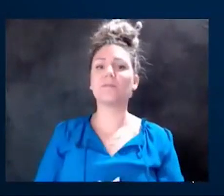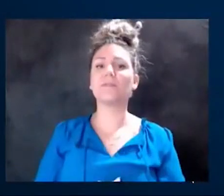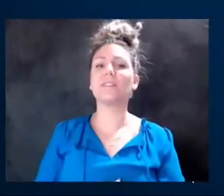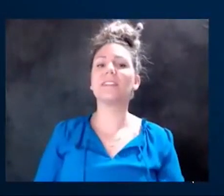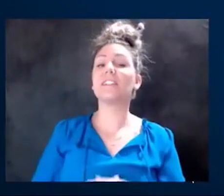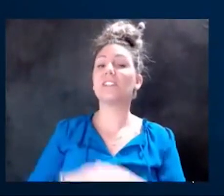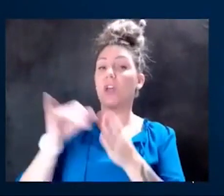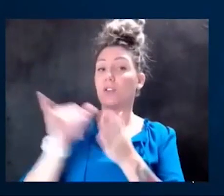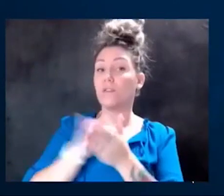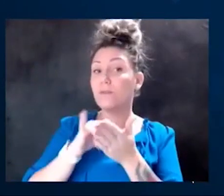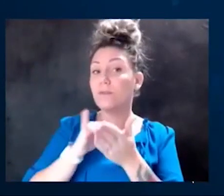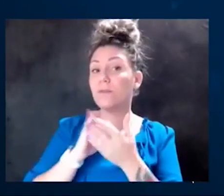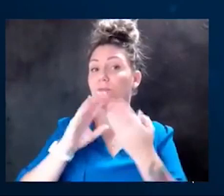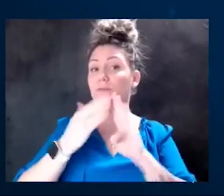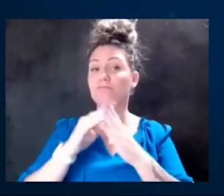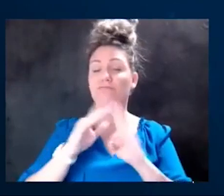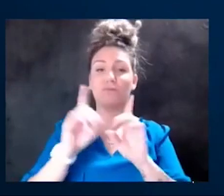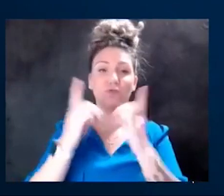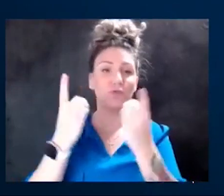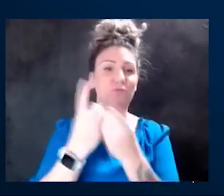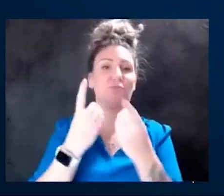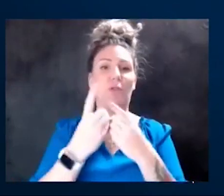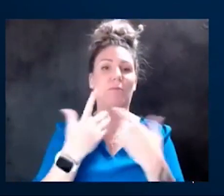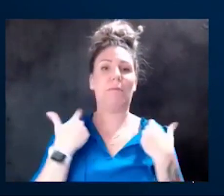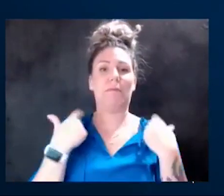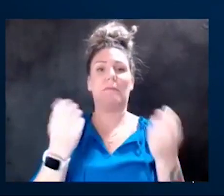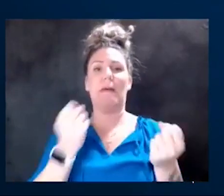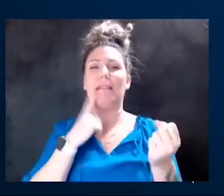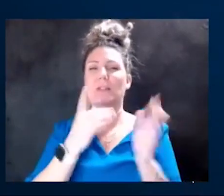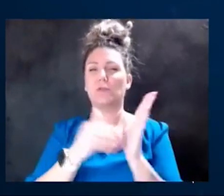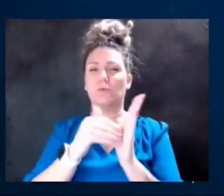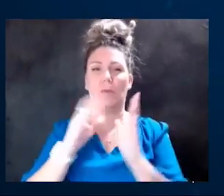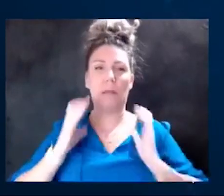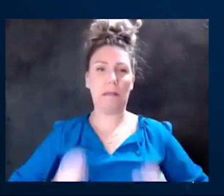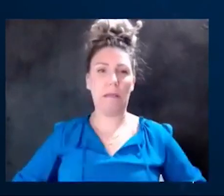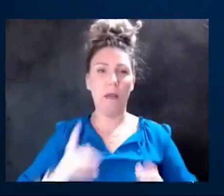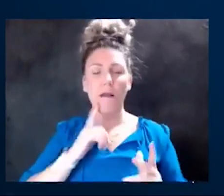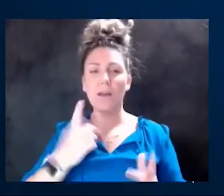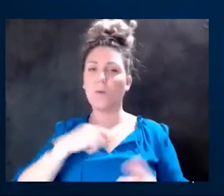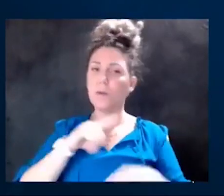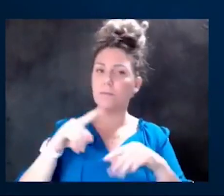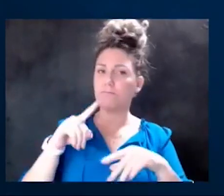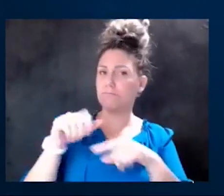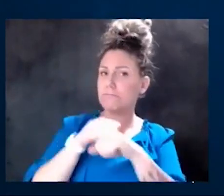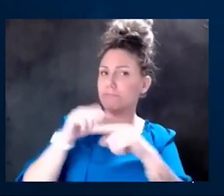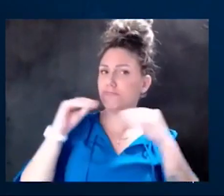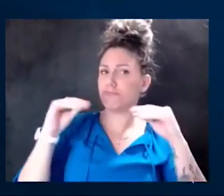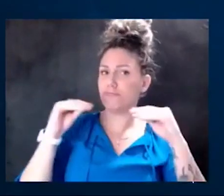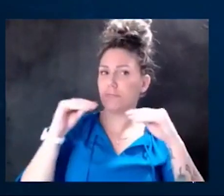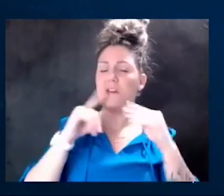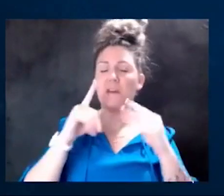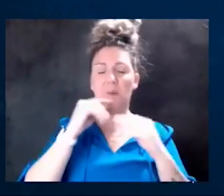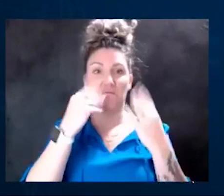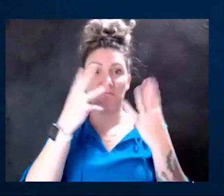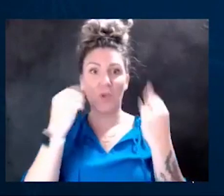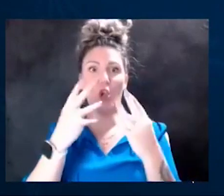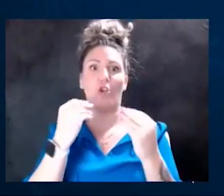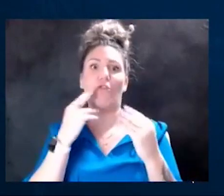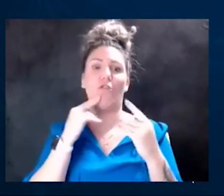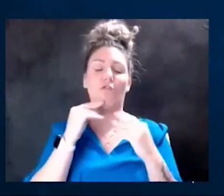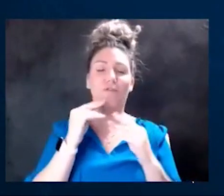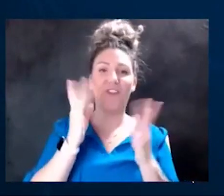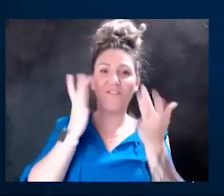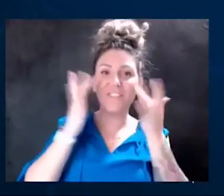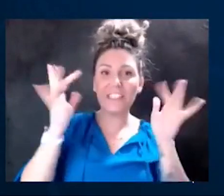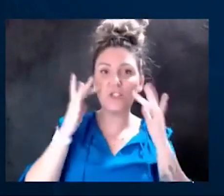City Department of Health has been one of my repeat clients over the years. So we train them in how to make great visuals, and I just love seeing it show up in such